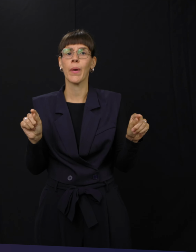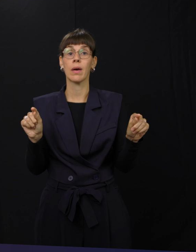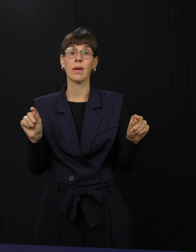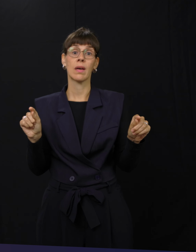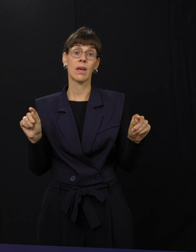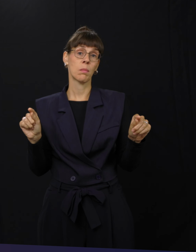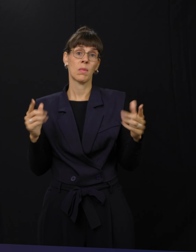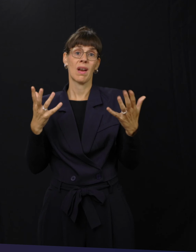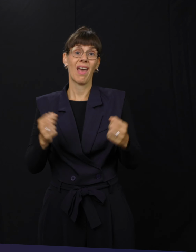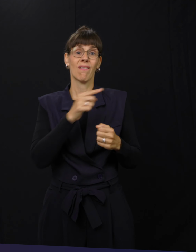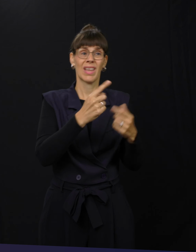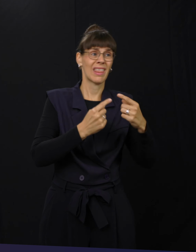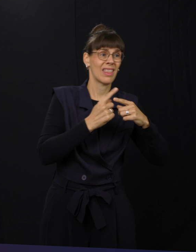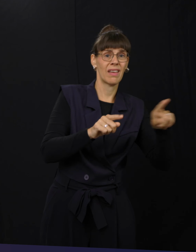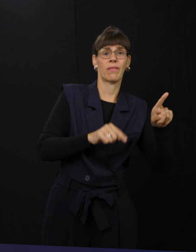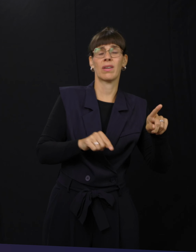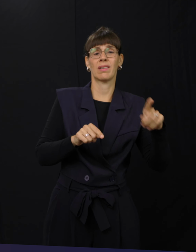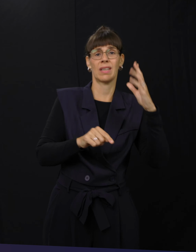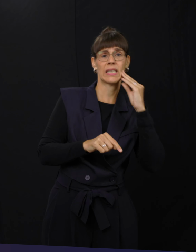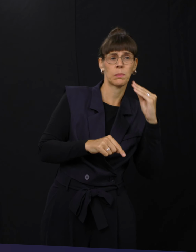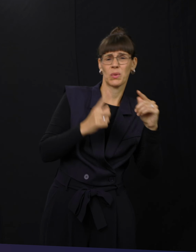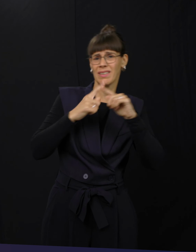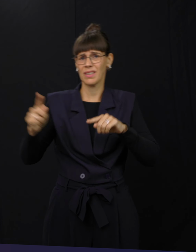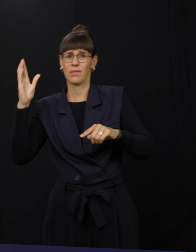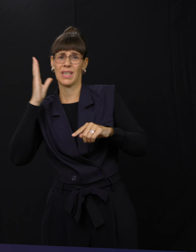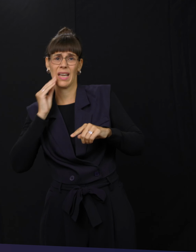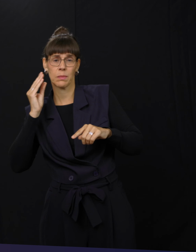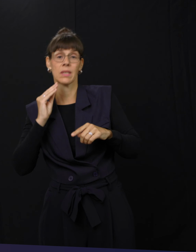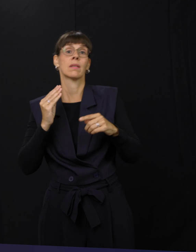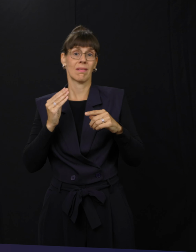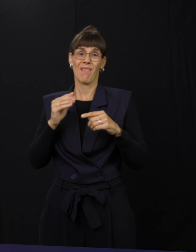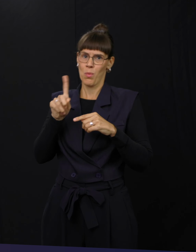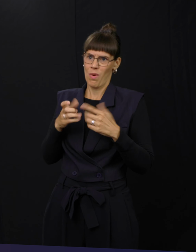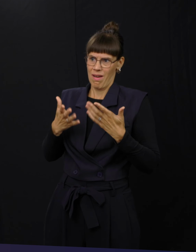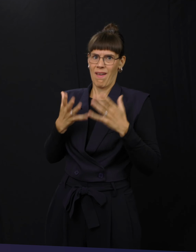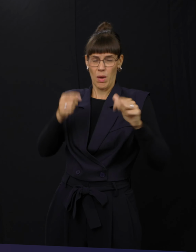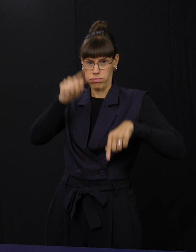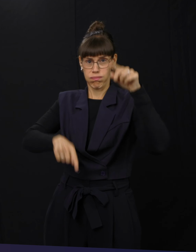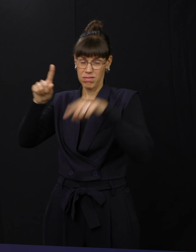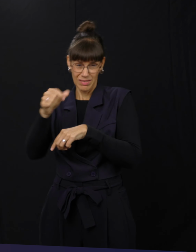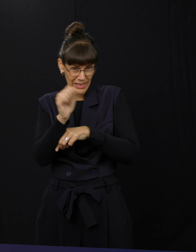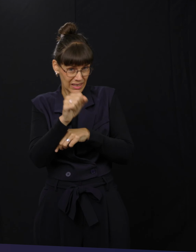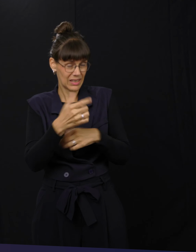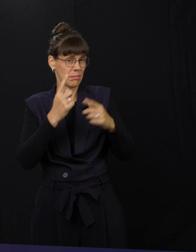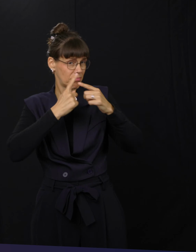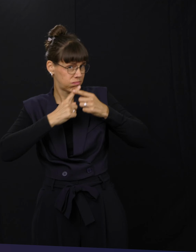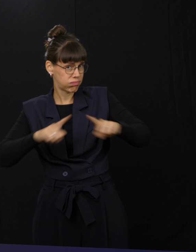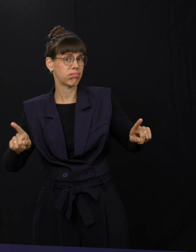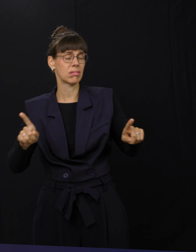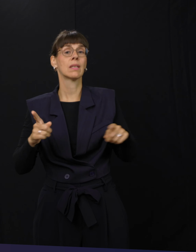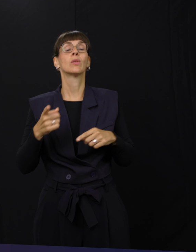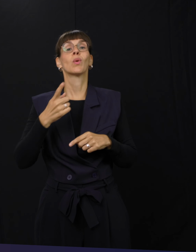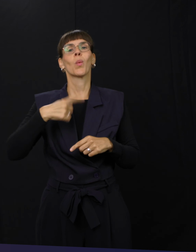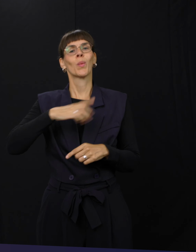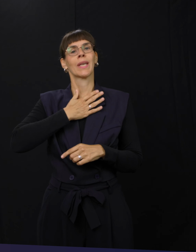comparing apples with oranges. Right, because there are very large individual differences between people. Exactly. So what we would rather love